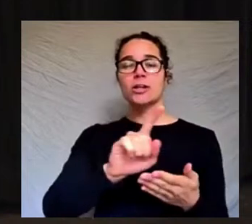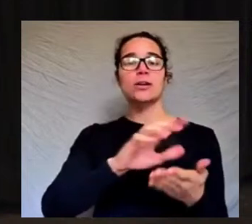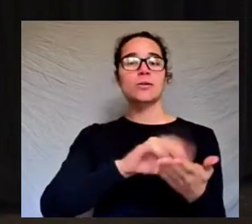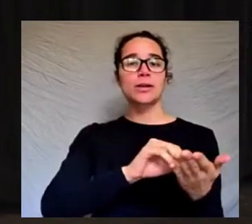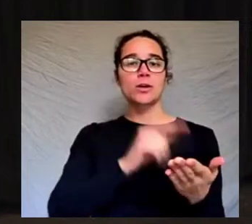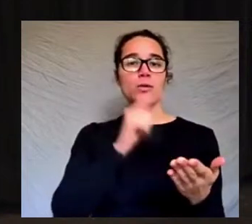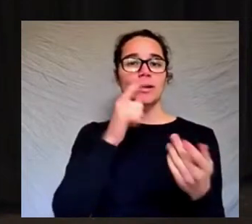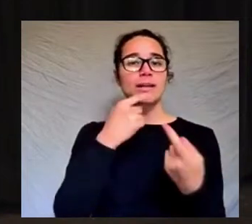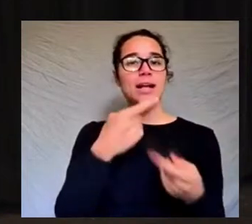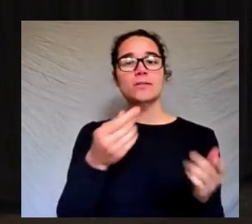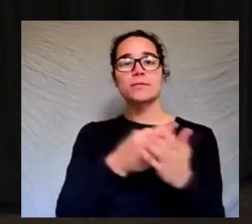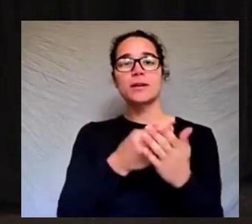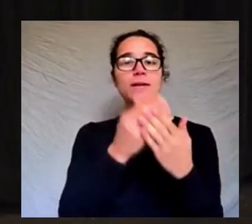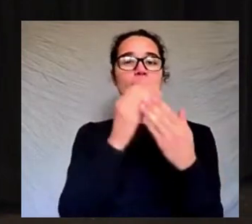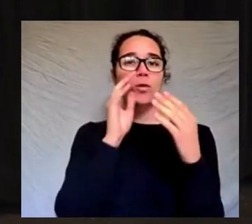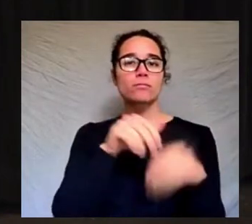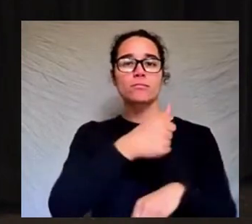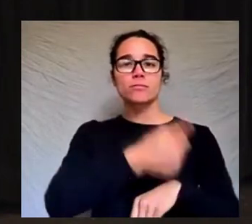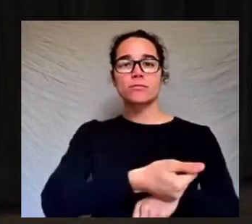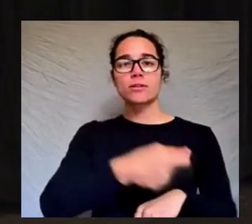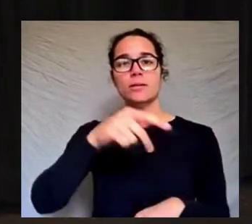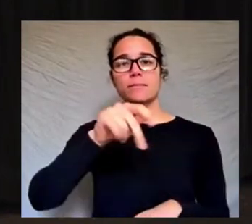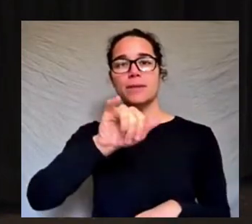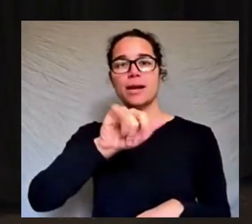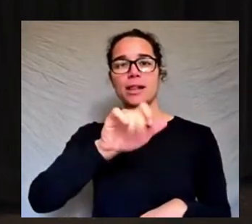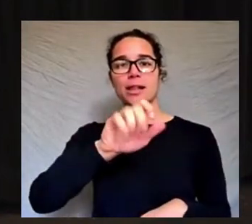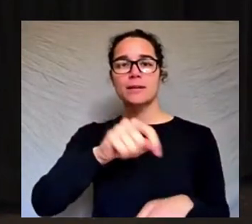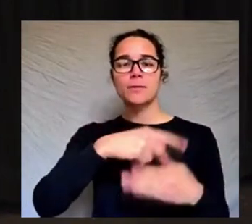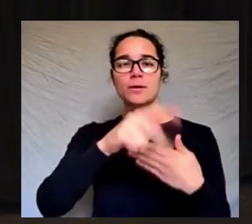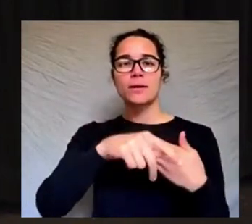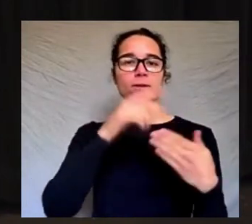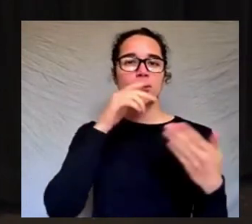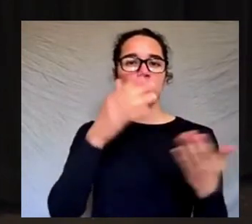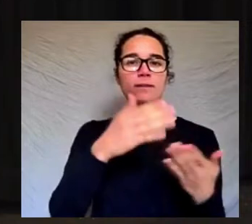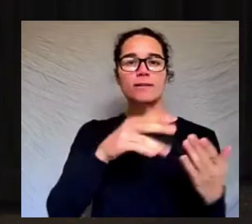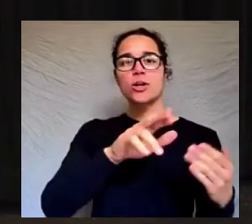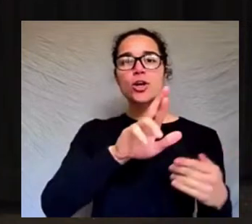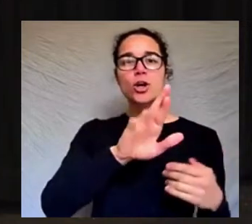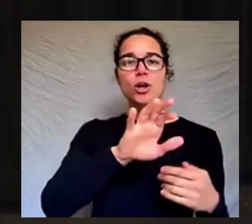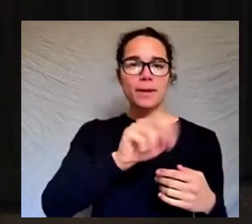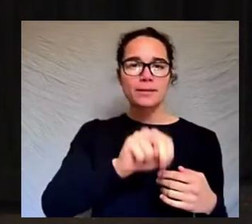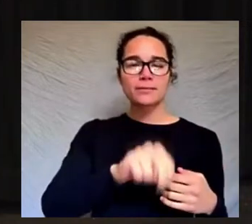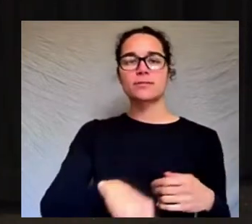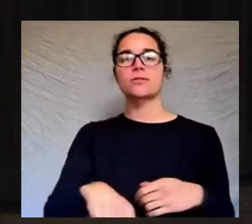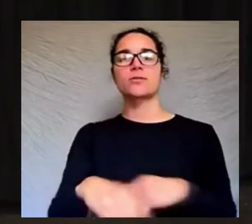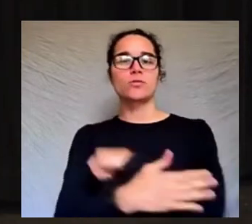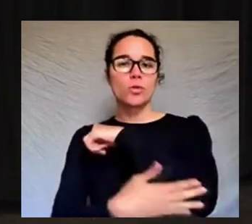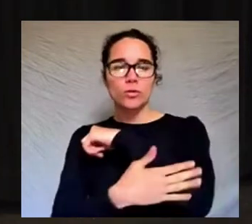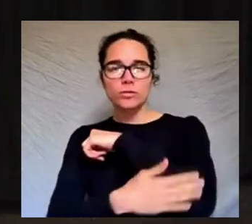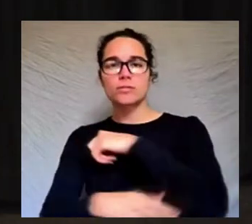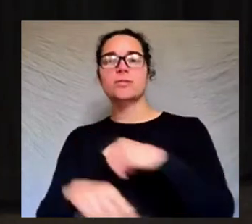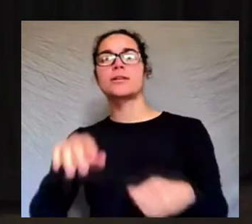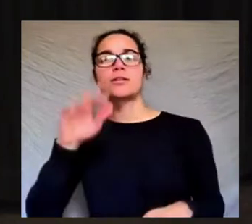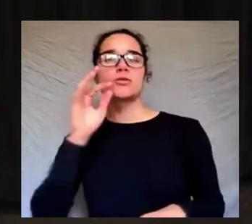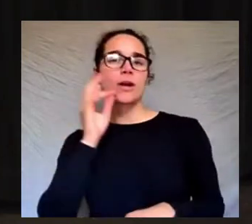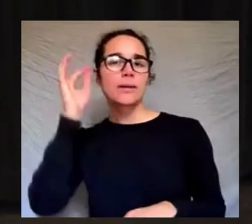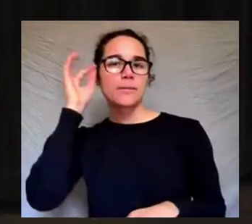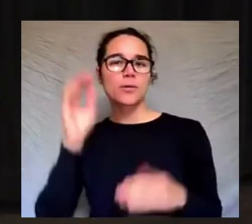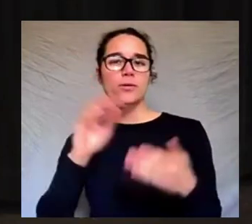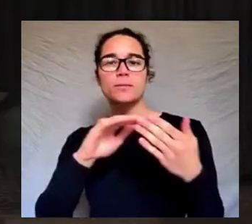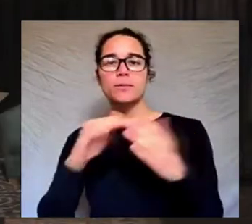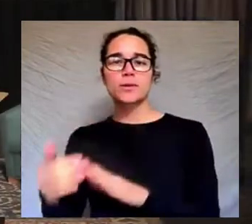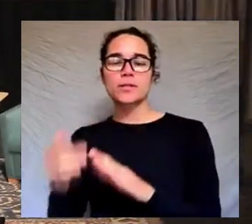at elementary schools that serve urban, rural, and tribal communities based on the roadmap to educating for